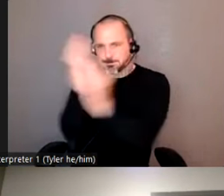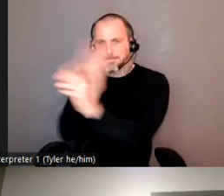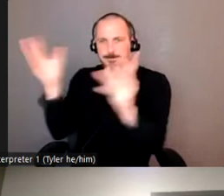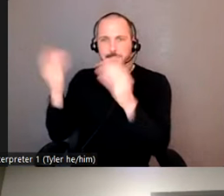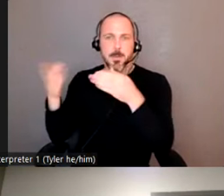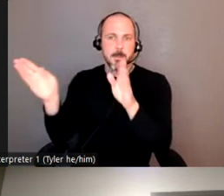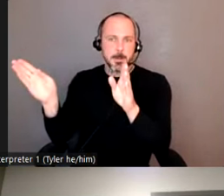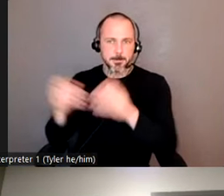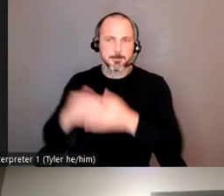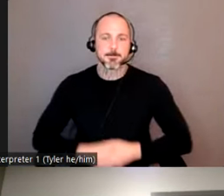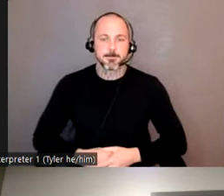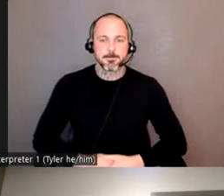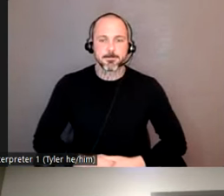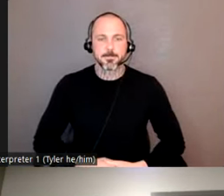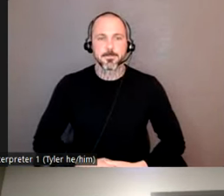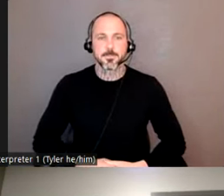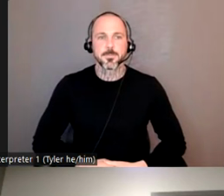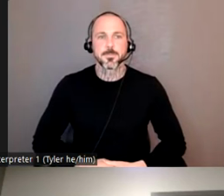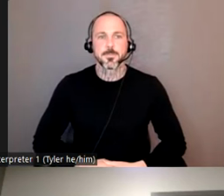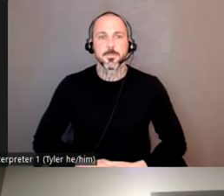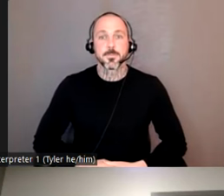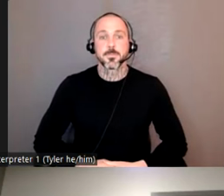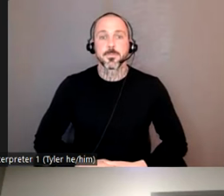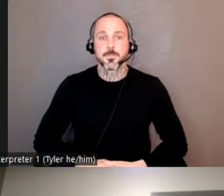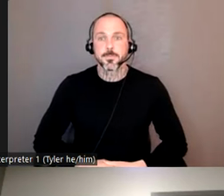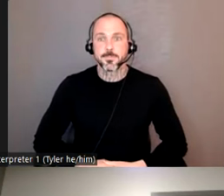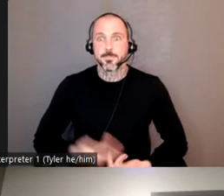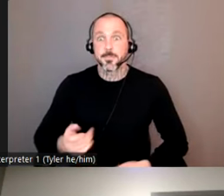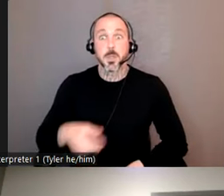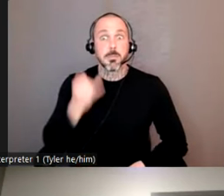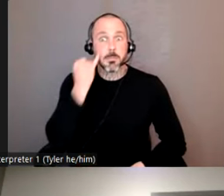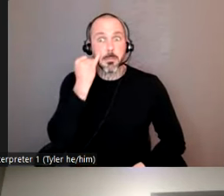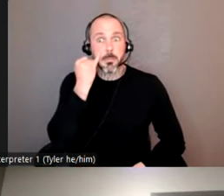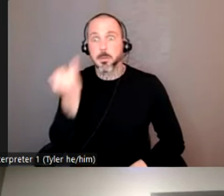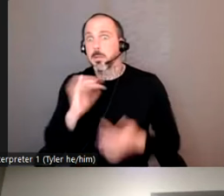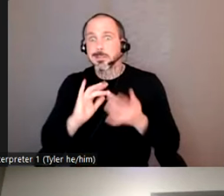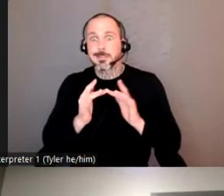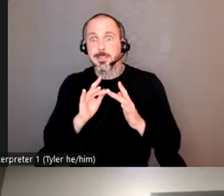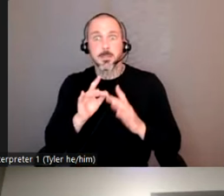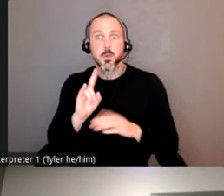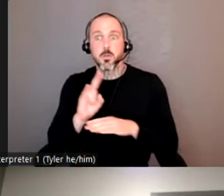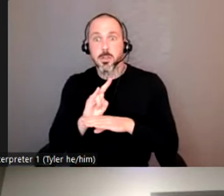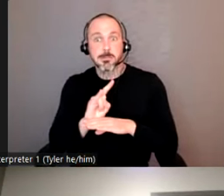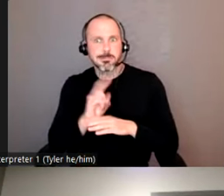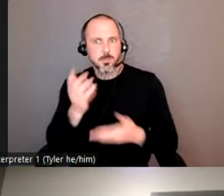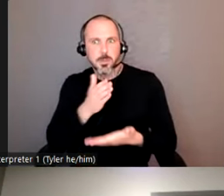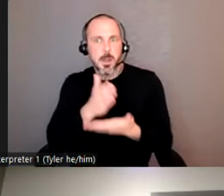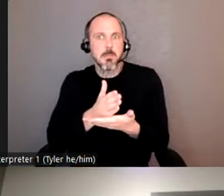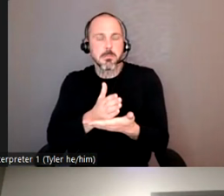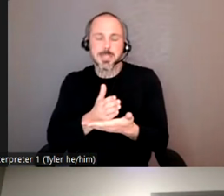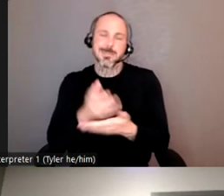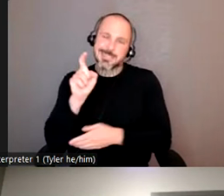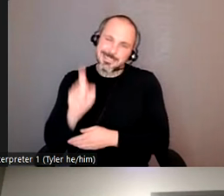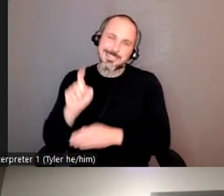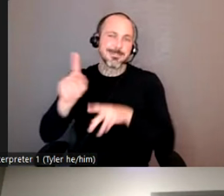We cannot combat cyber-enabled fraud without the public's assistance and without our stakeholders and business